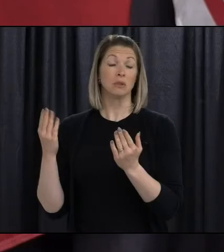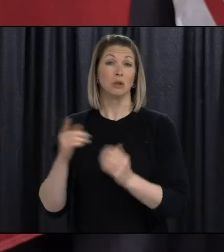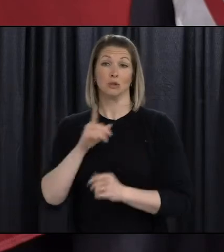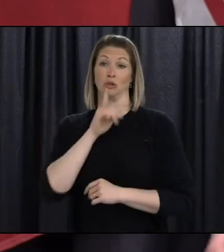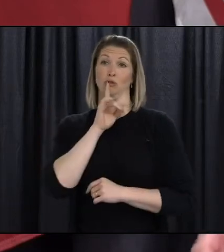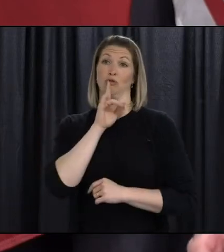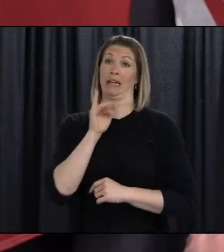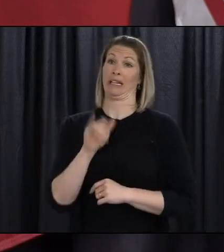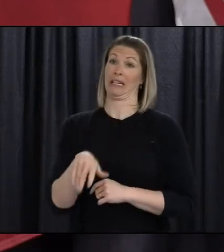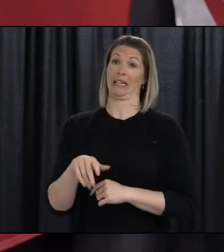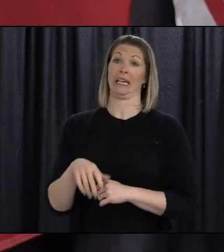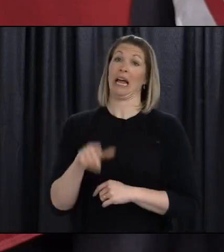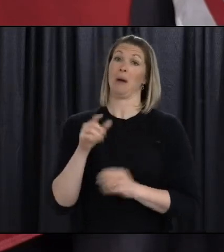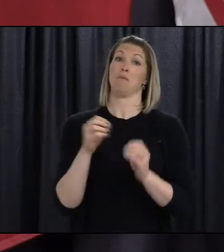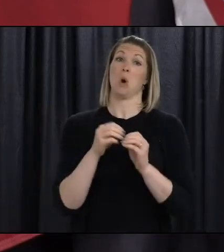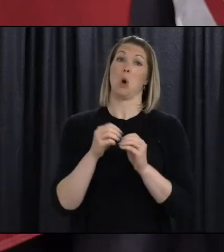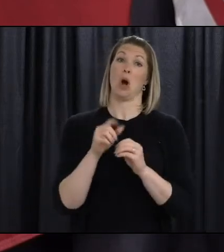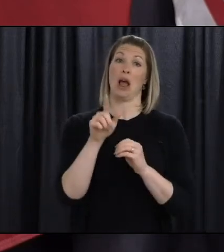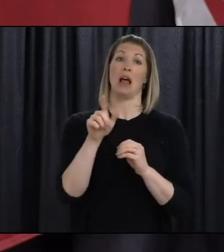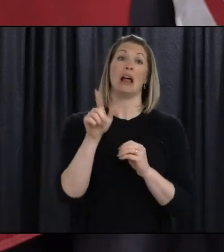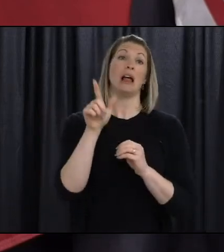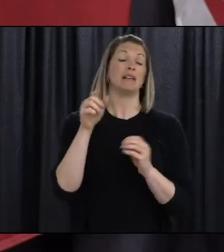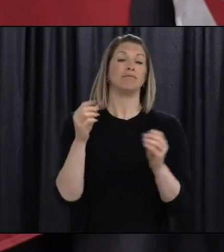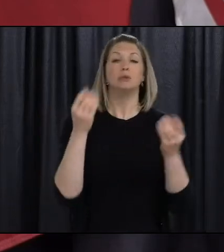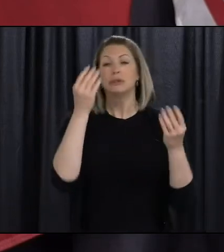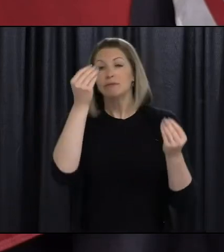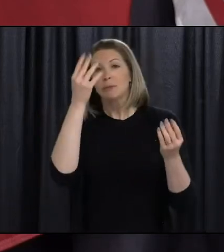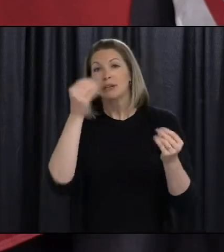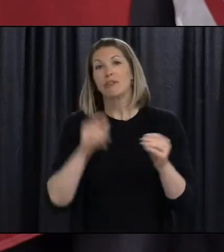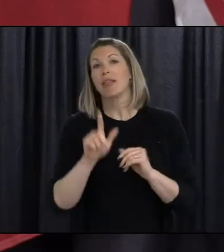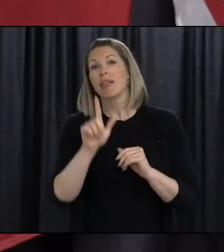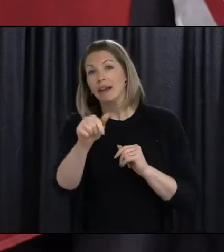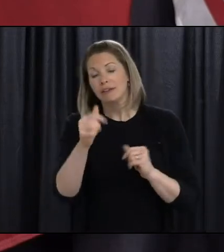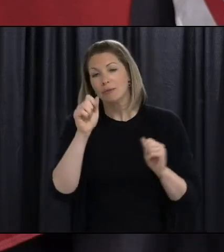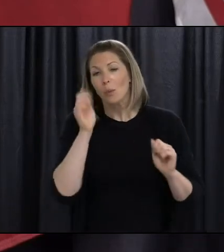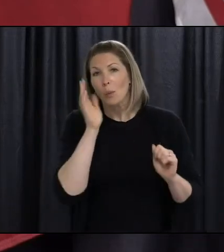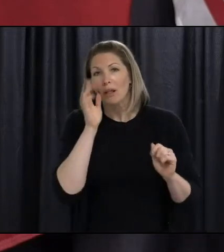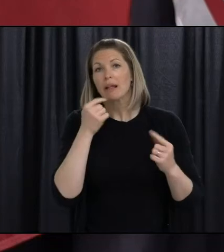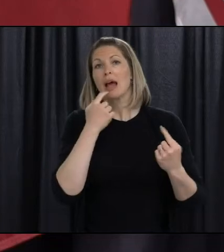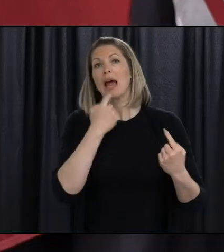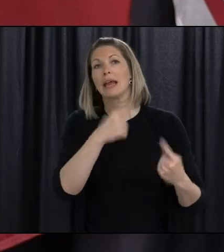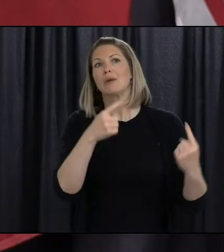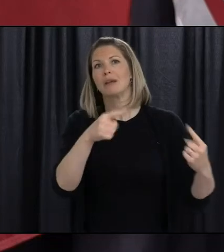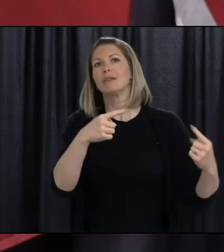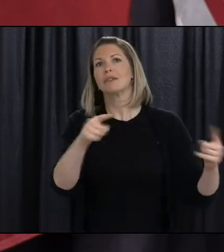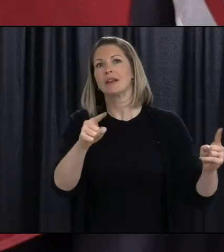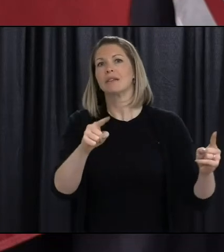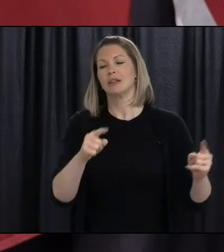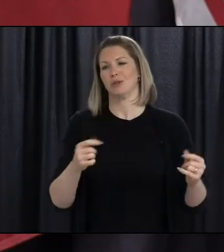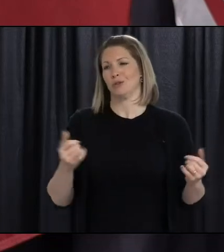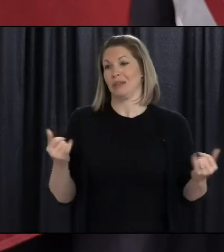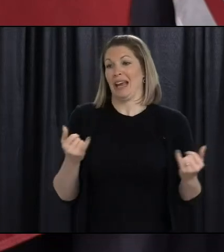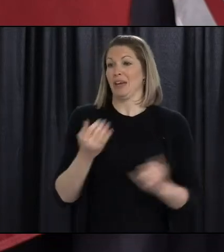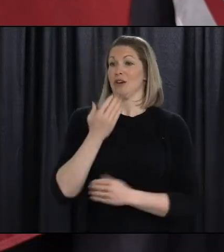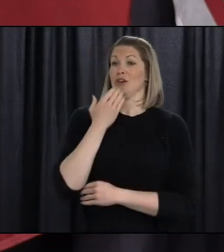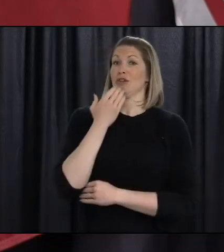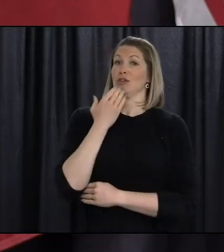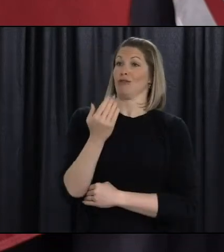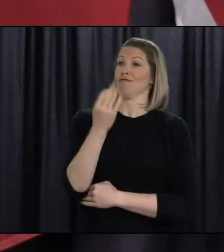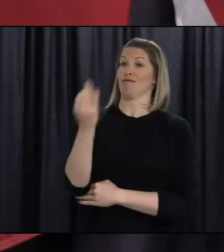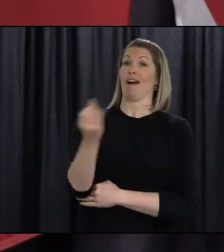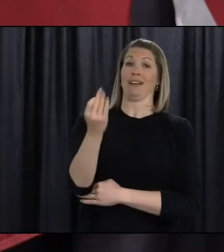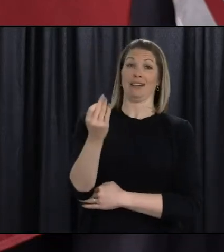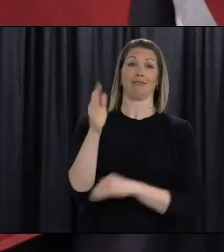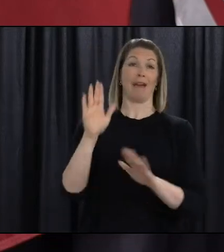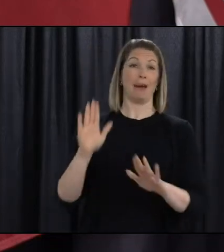table. So let's keep it up. We know the measures are working, but as been mentioned, we must remember to continue to follow the health guidelines if we want to see the